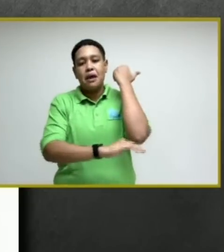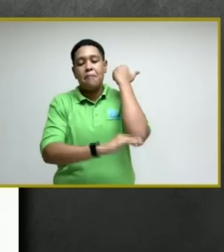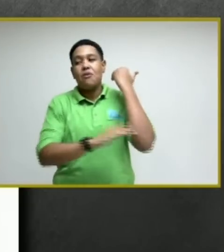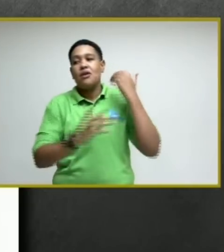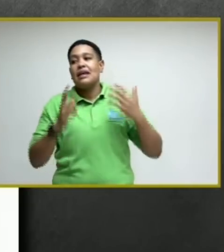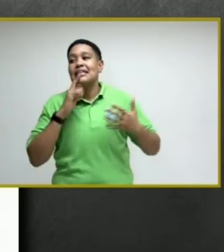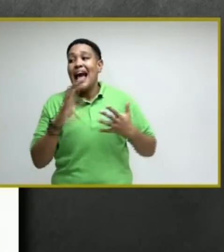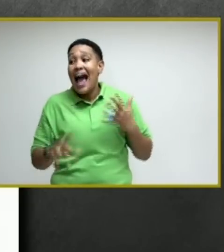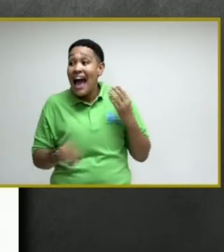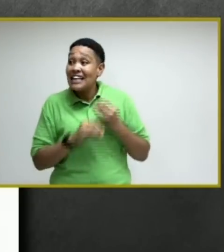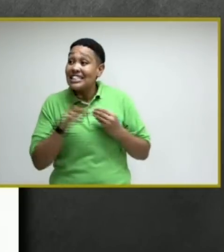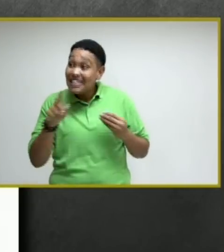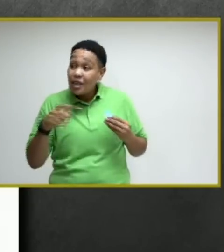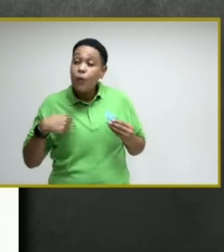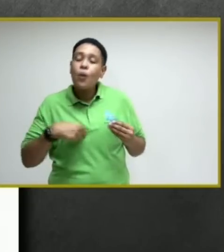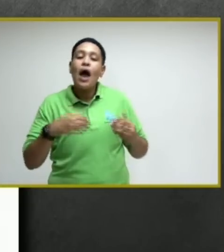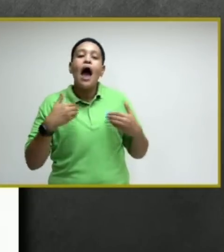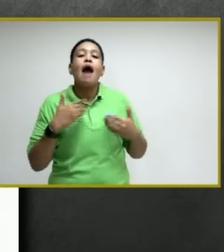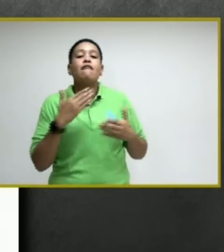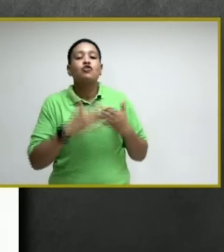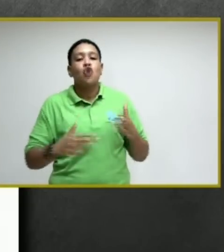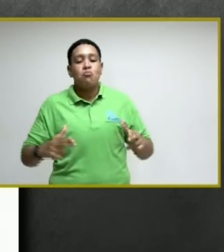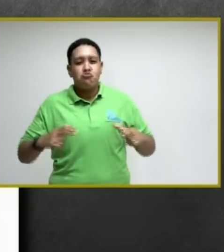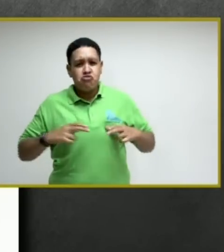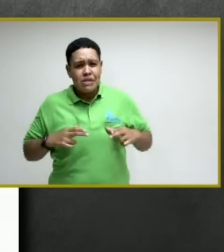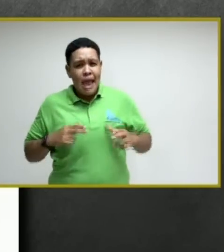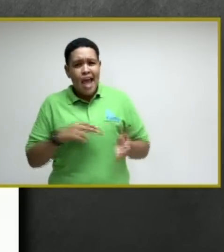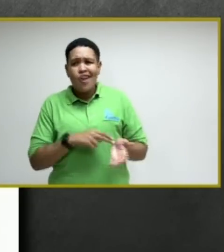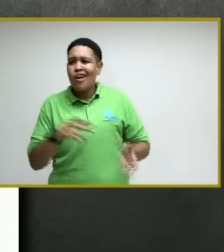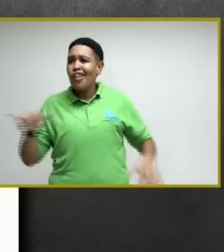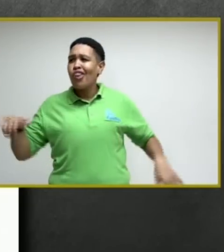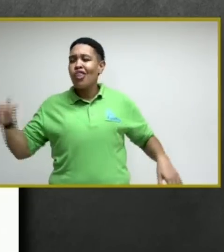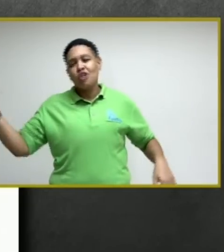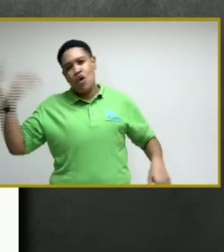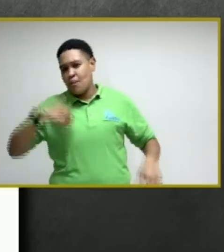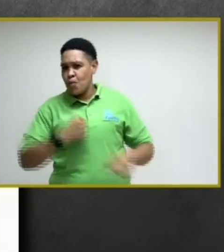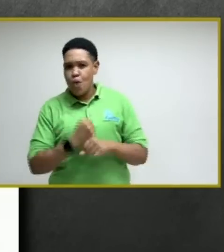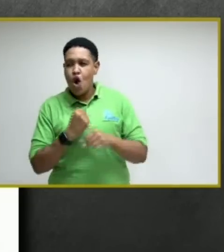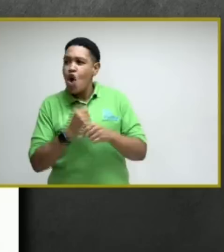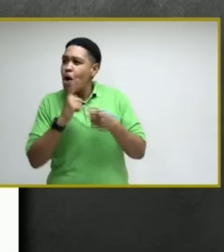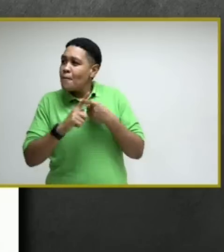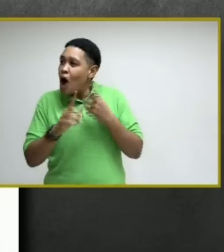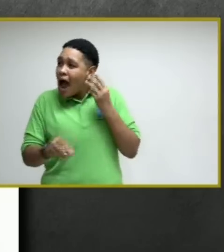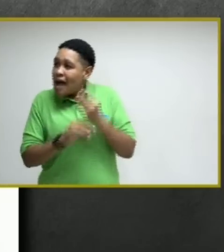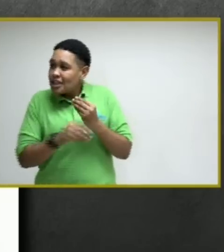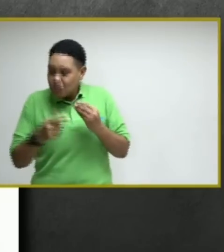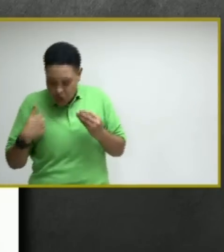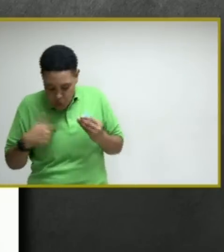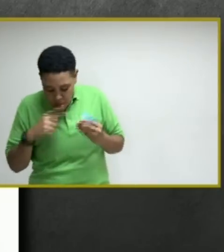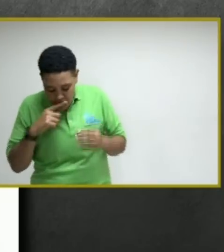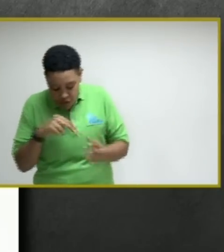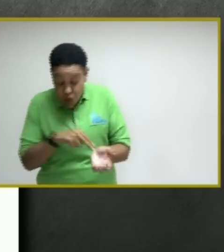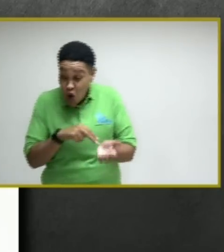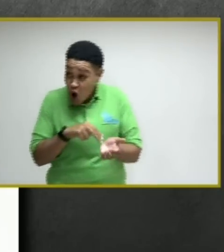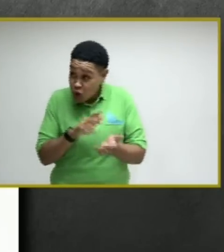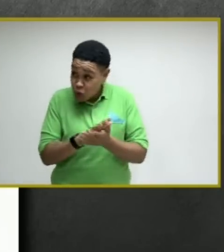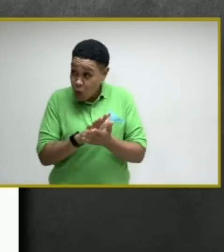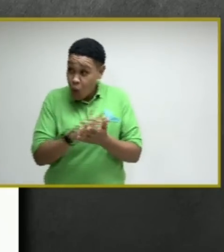in addition to this, we would have brought in some of our retirees, and we would have engaged our school nurses